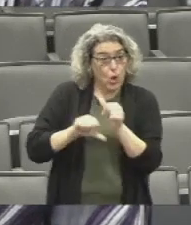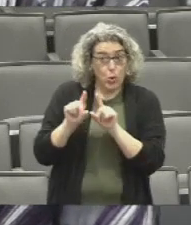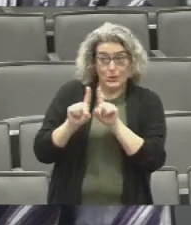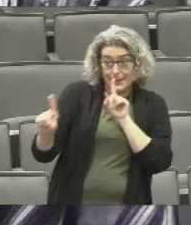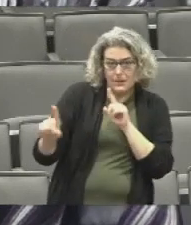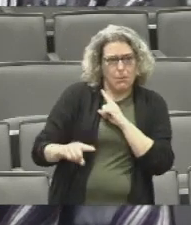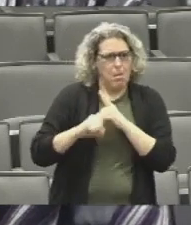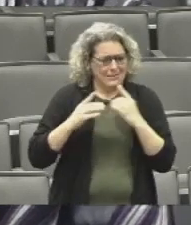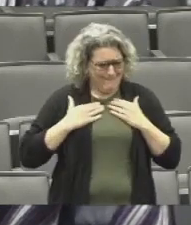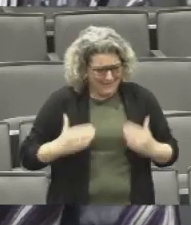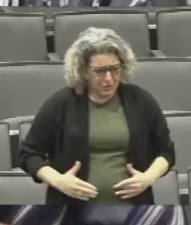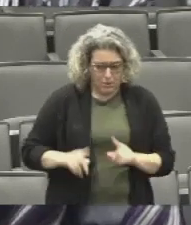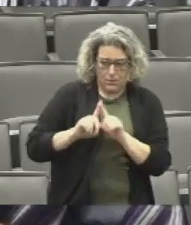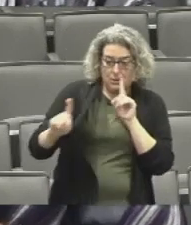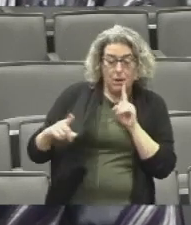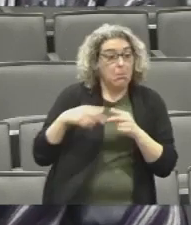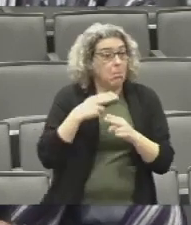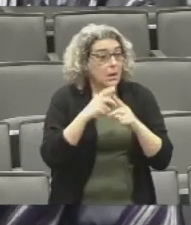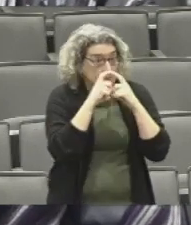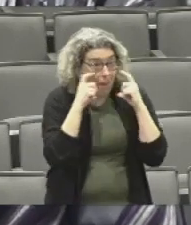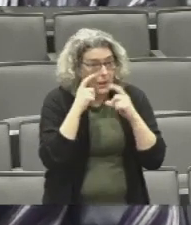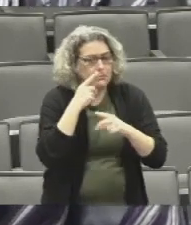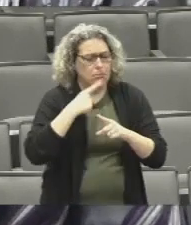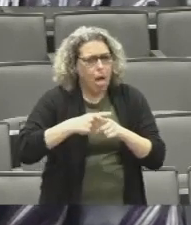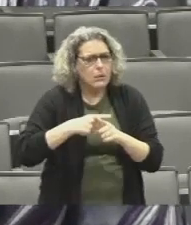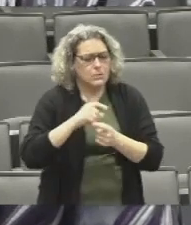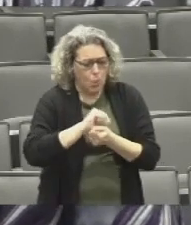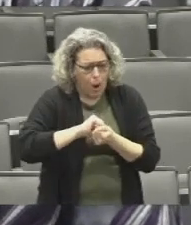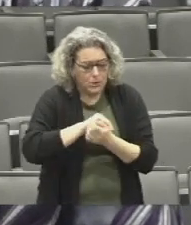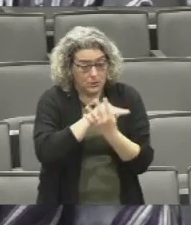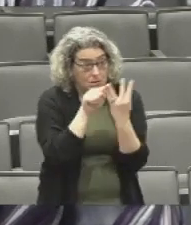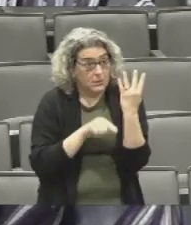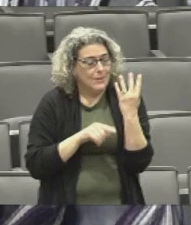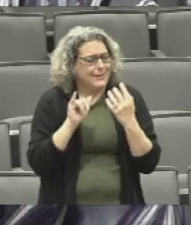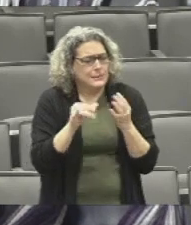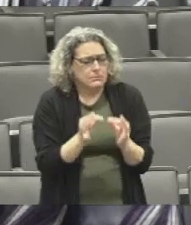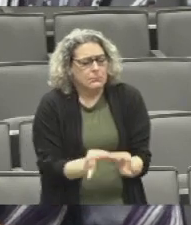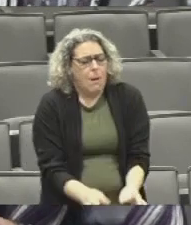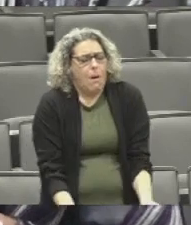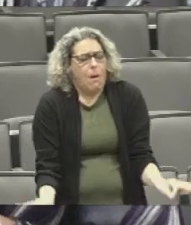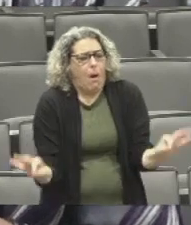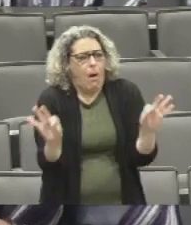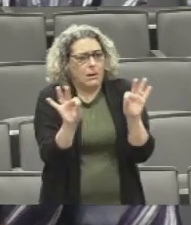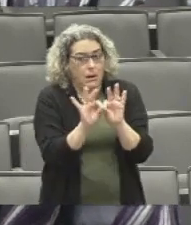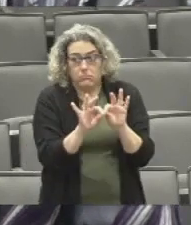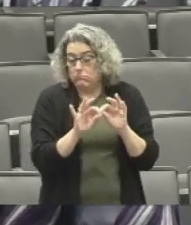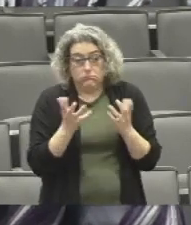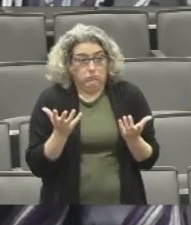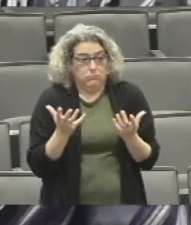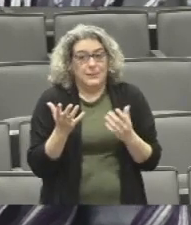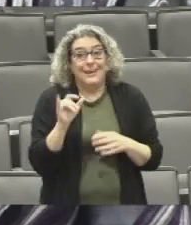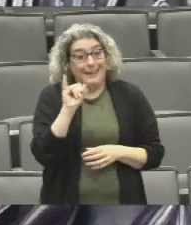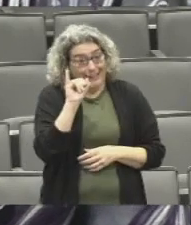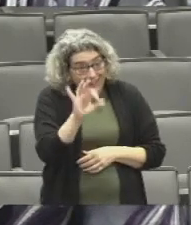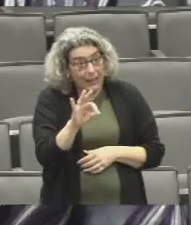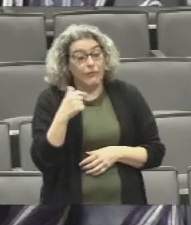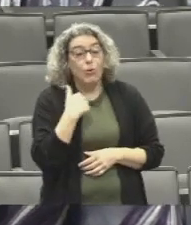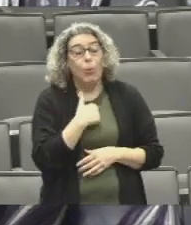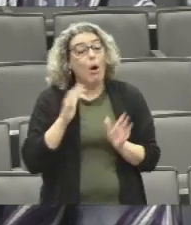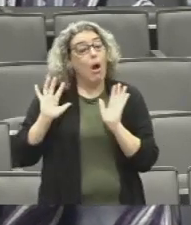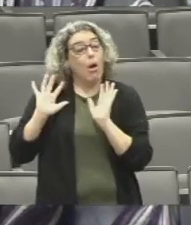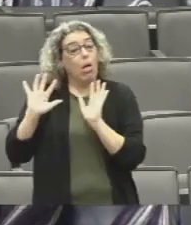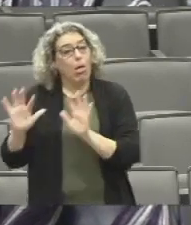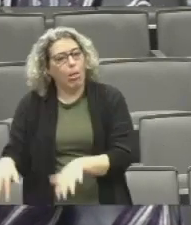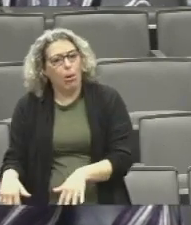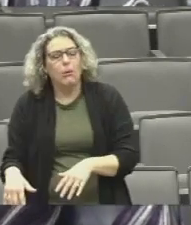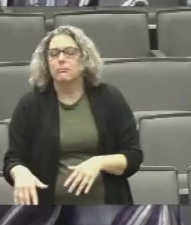wearing masks and hand washing. Those three things are really important, and we cannot let our guard down,